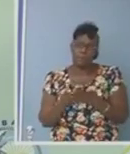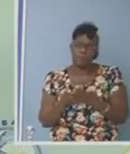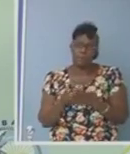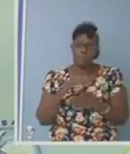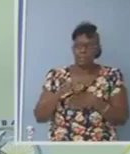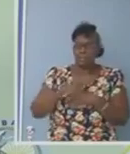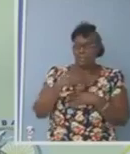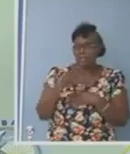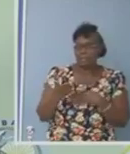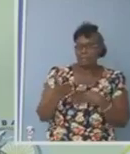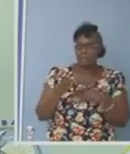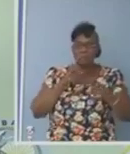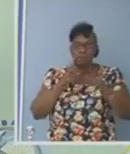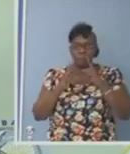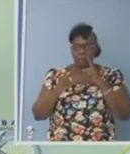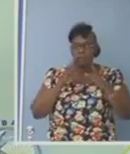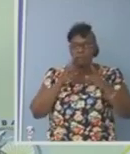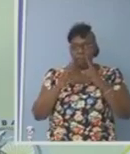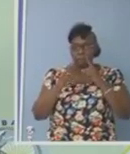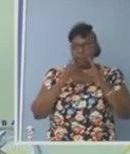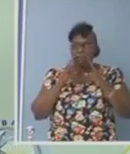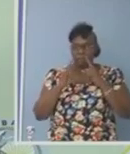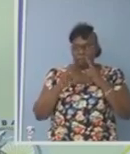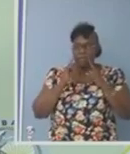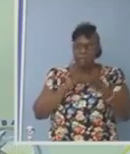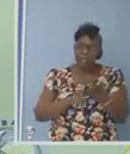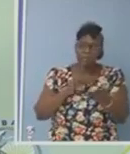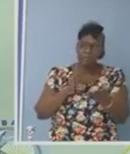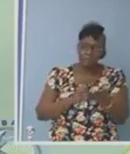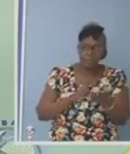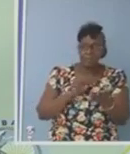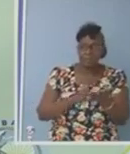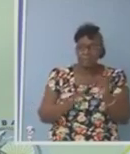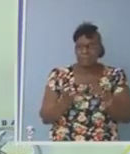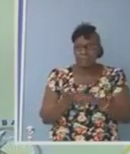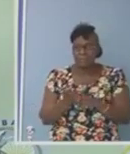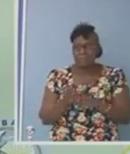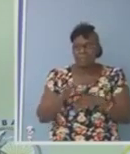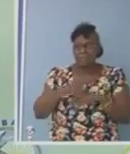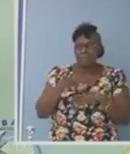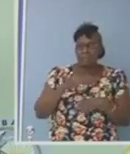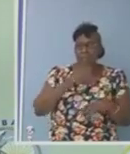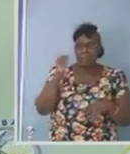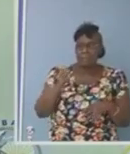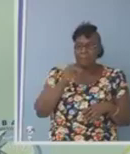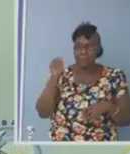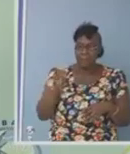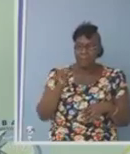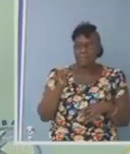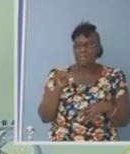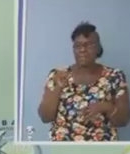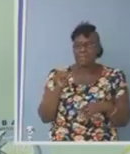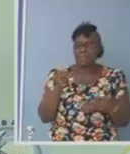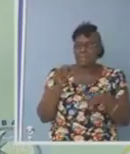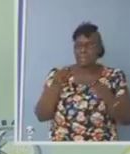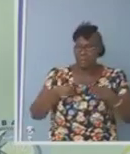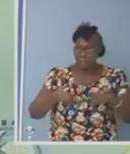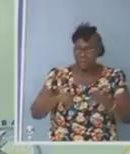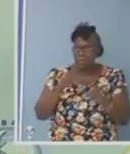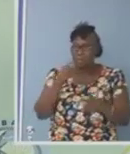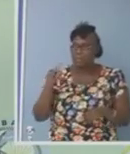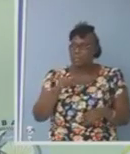careful deliberation on the Monday afternoon and during the day on